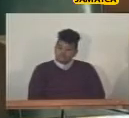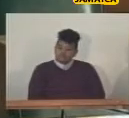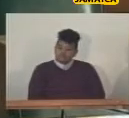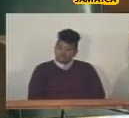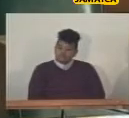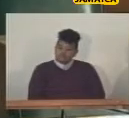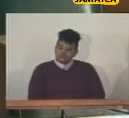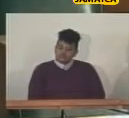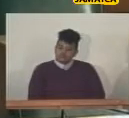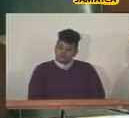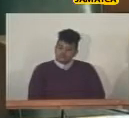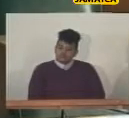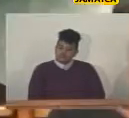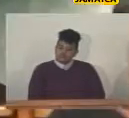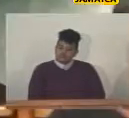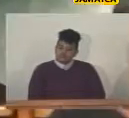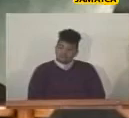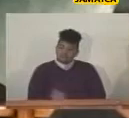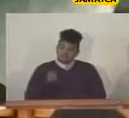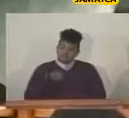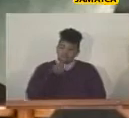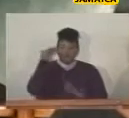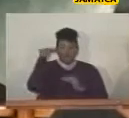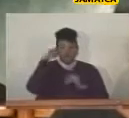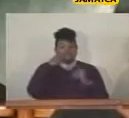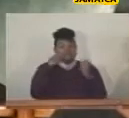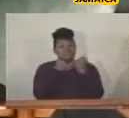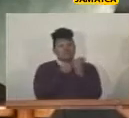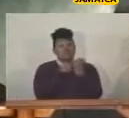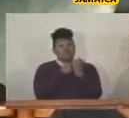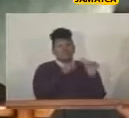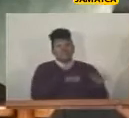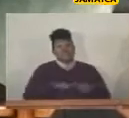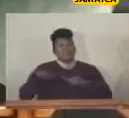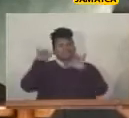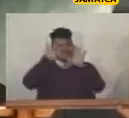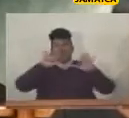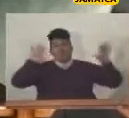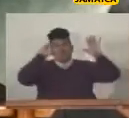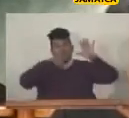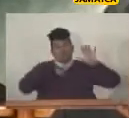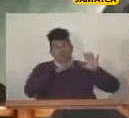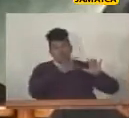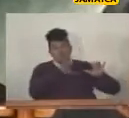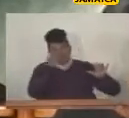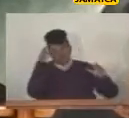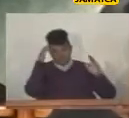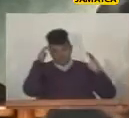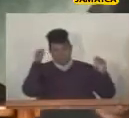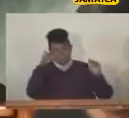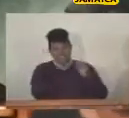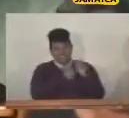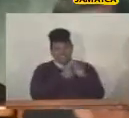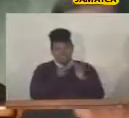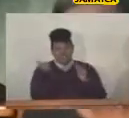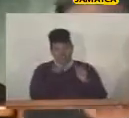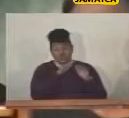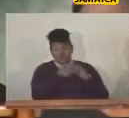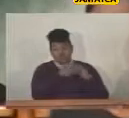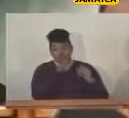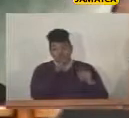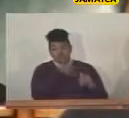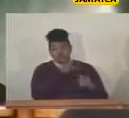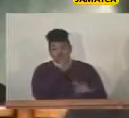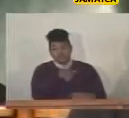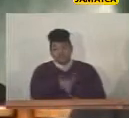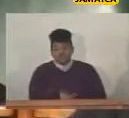And we, of course, anticipate that the same support is being brought, and we appreciate it, Mr. President. Each and every Jamaican